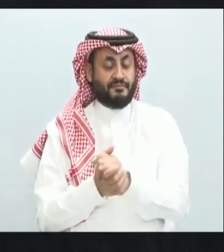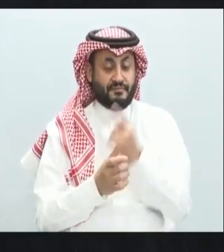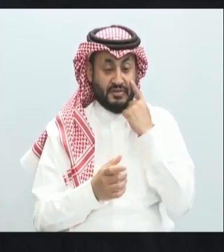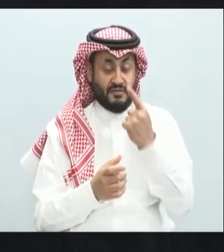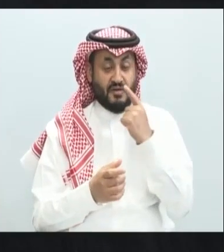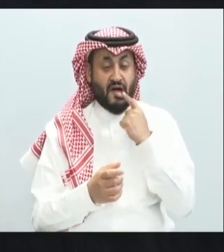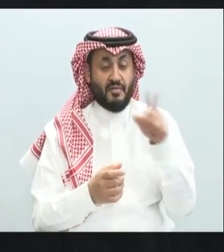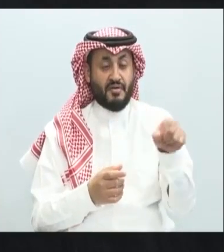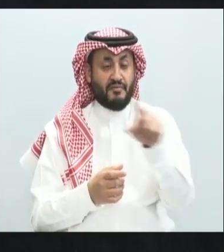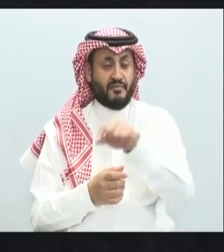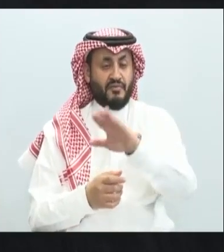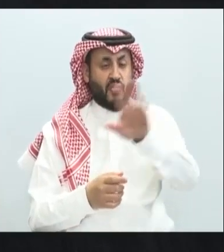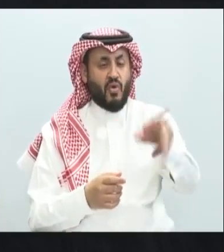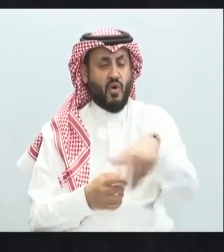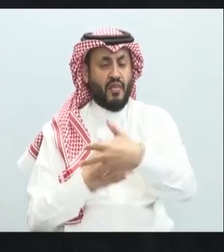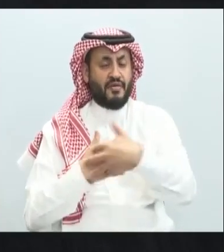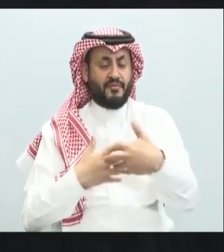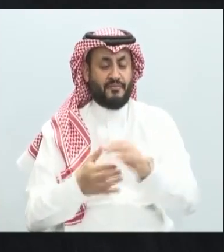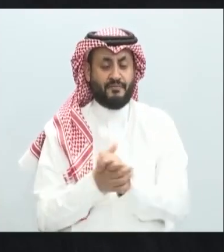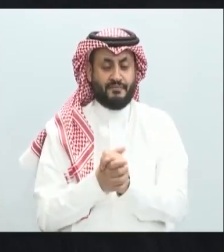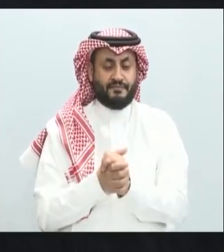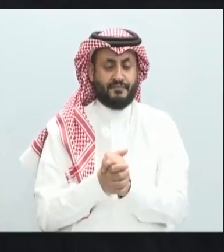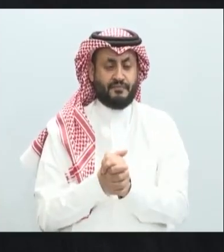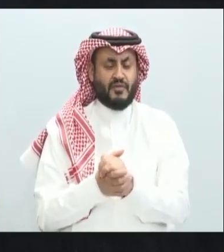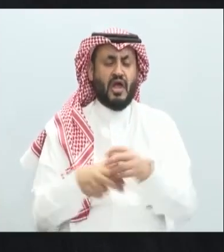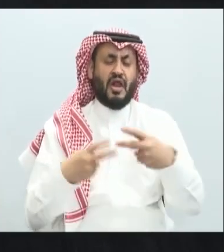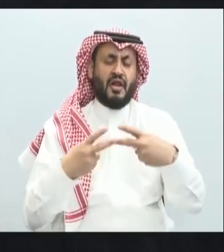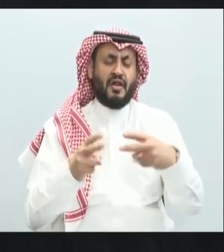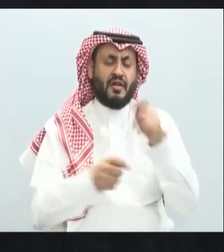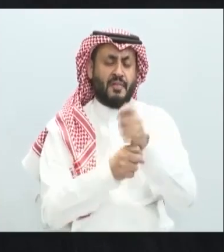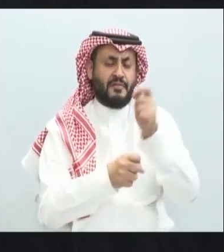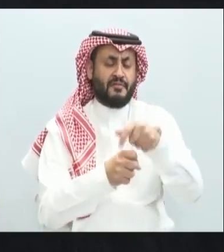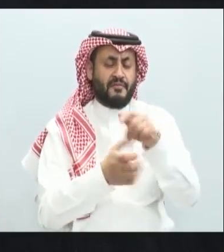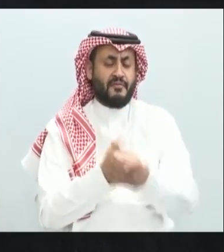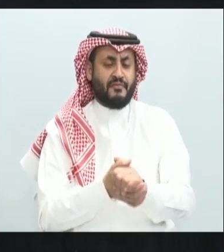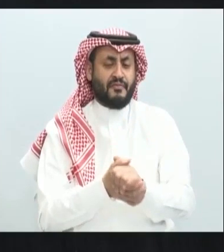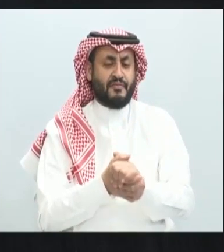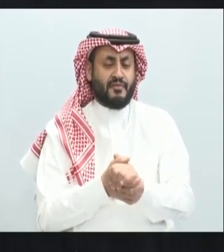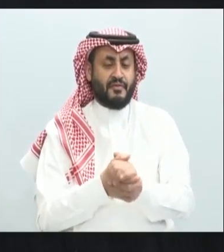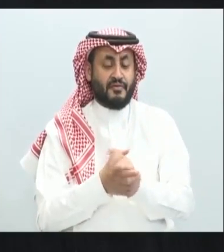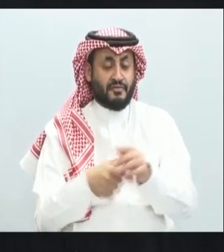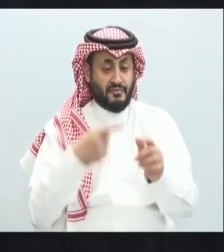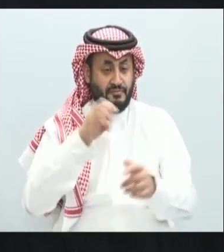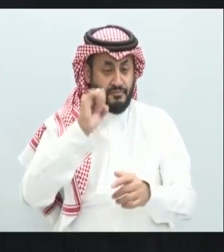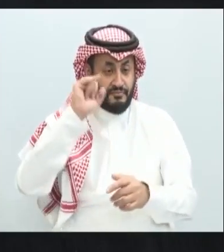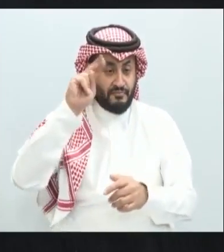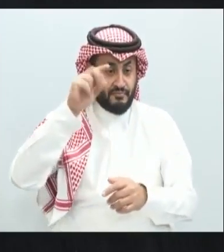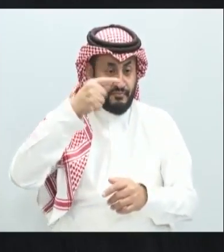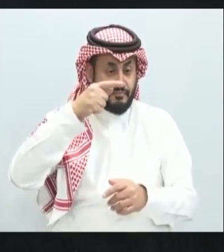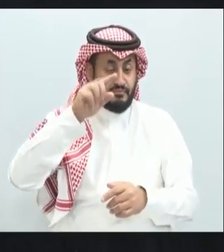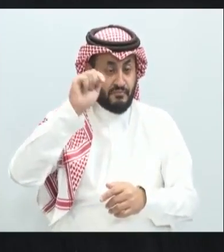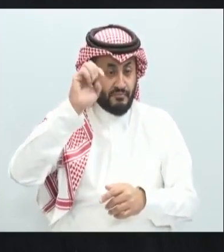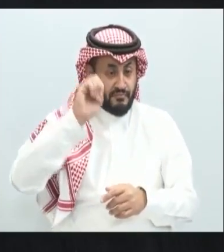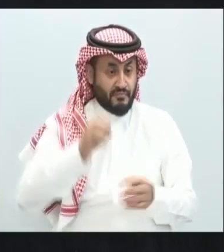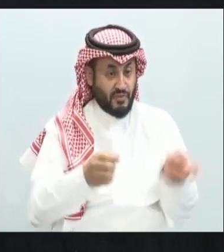and they are going. So no matter what the subject we can use here, we keep it as it is and